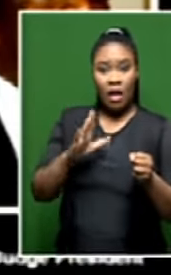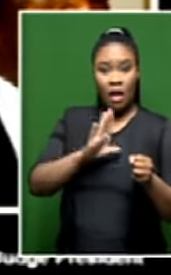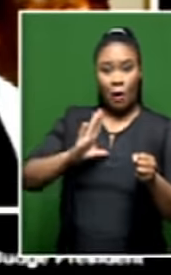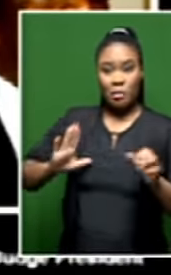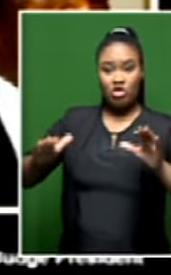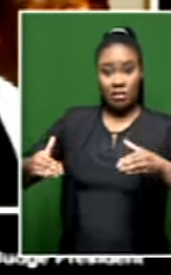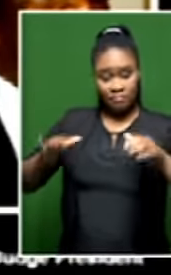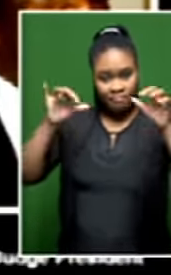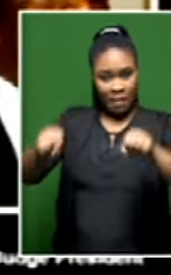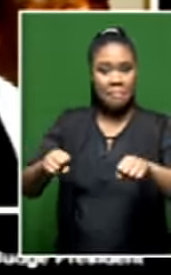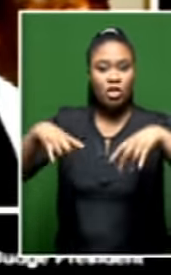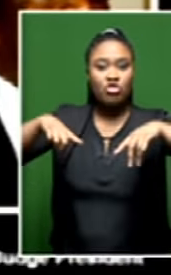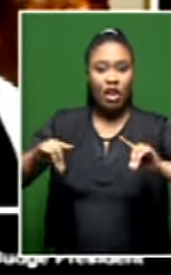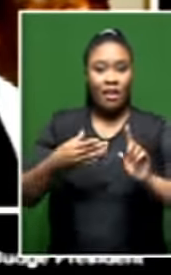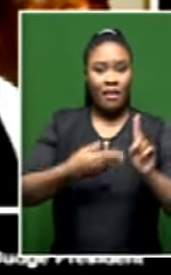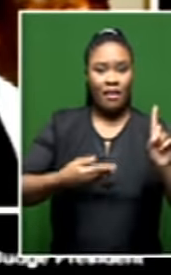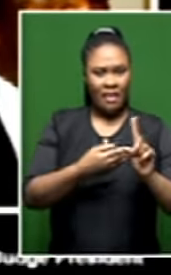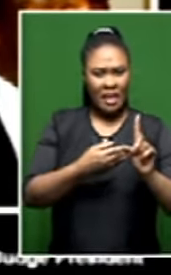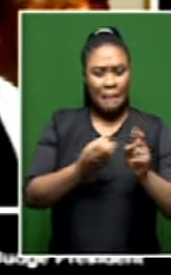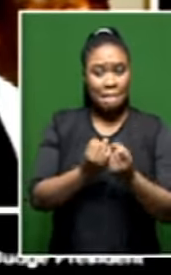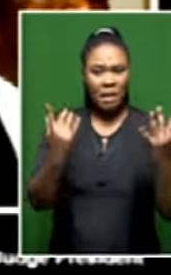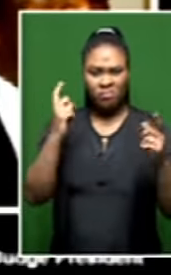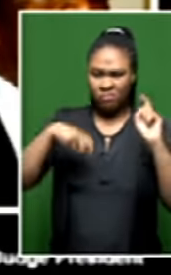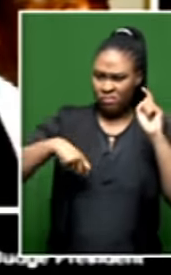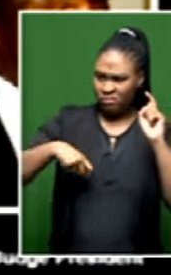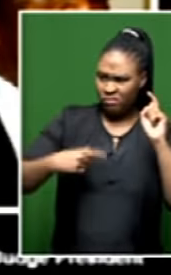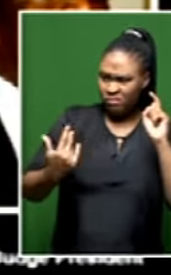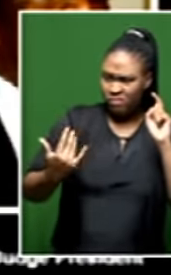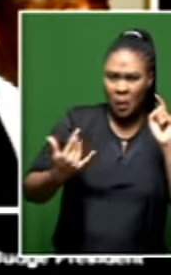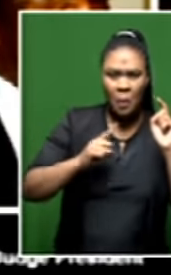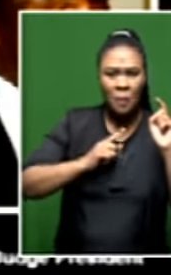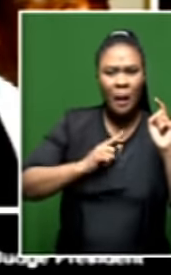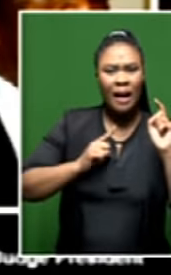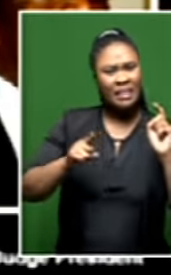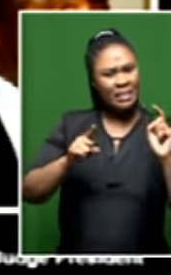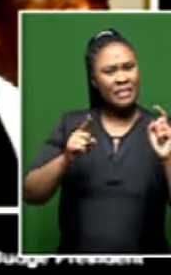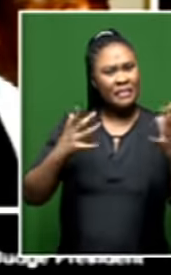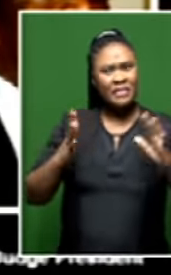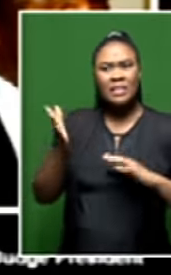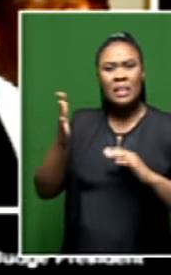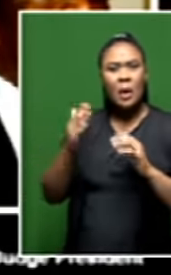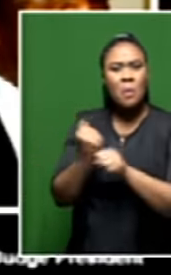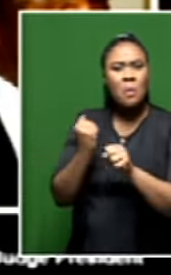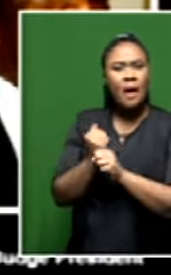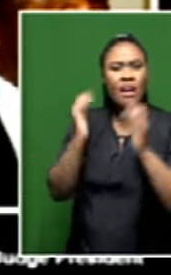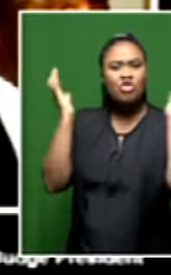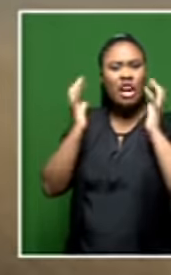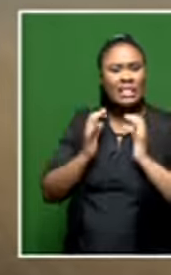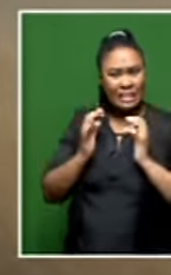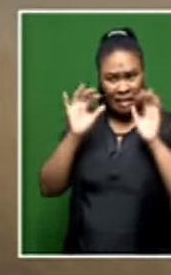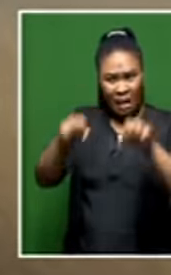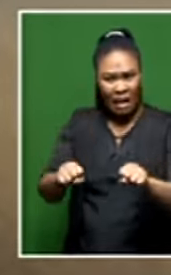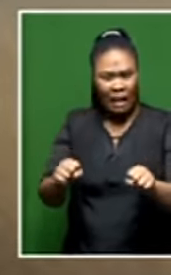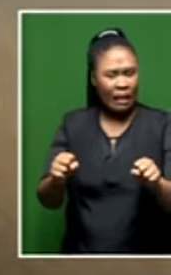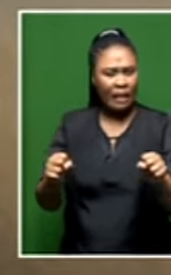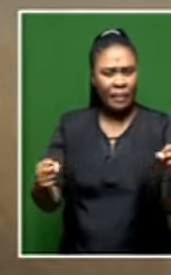were raised about taking a sitting judge who might, even back then, we thought he might well be in line to be the